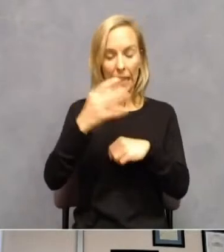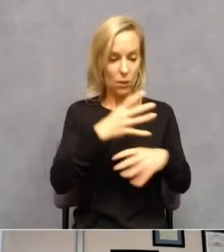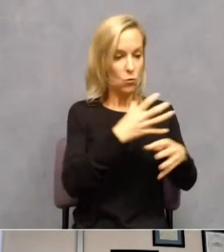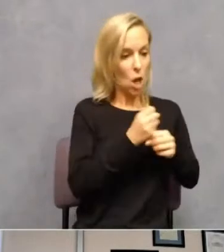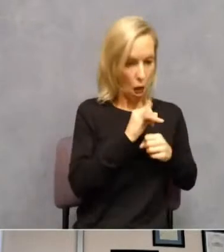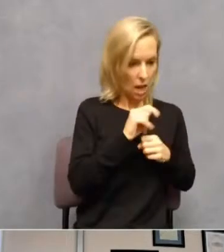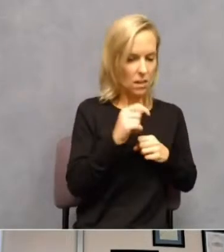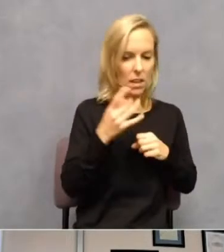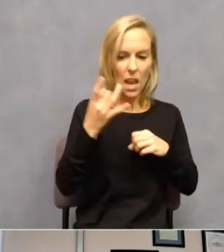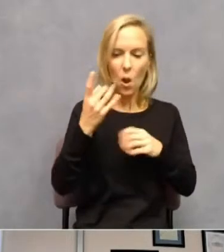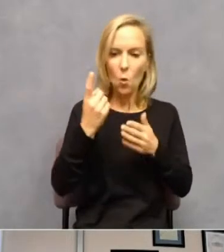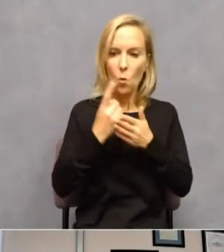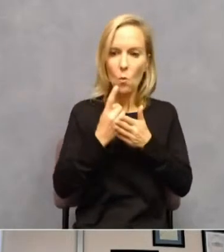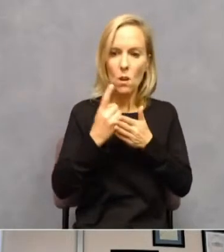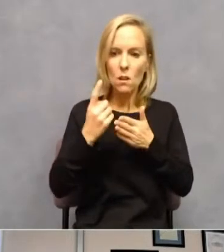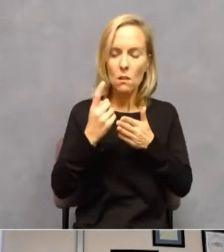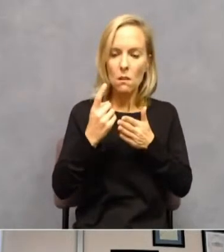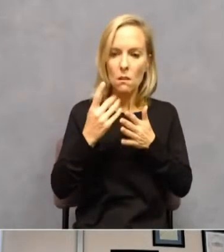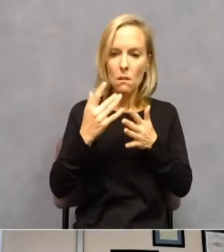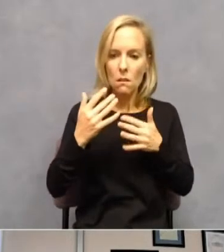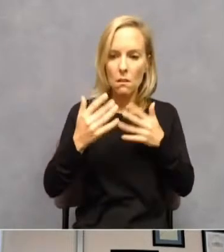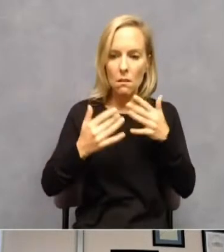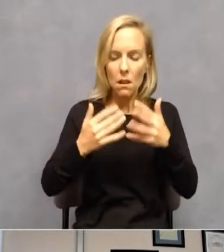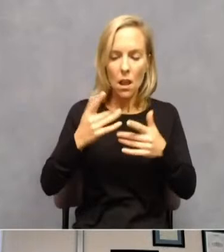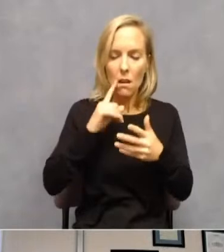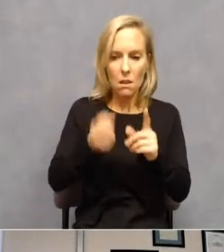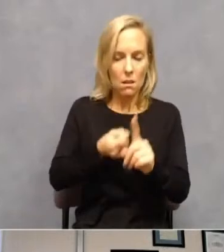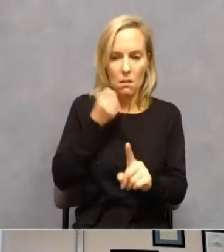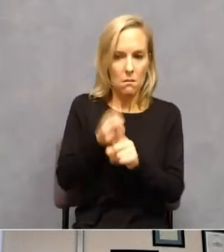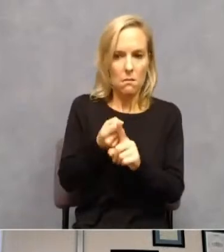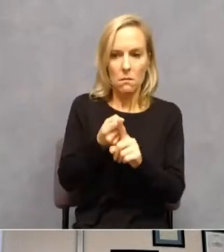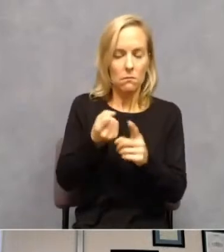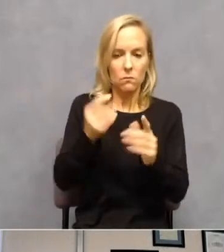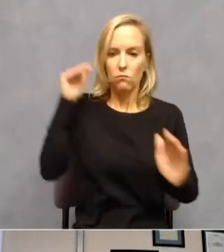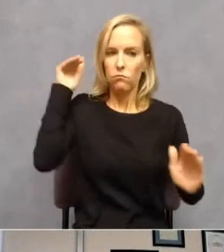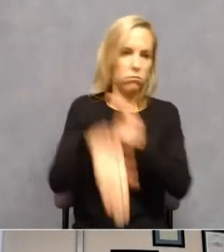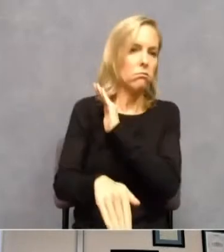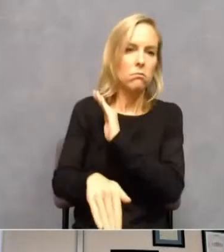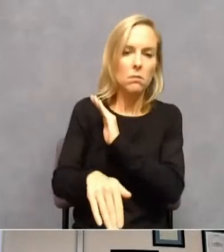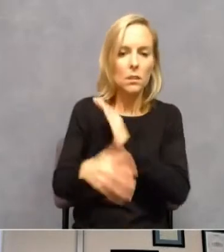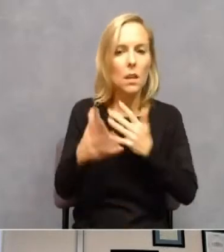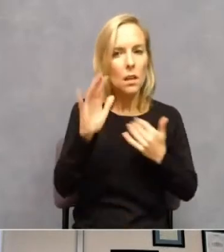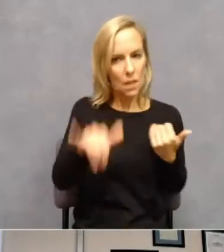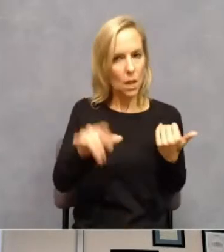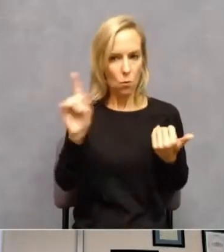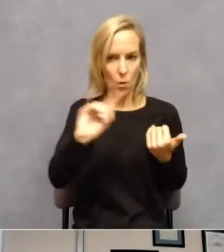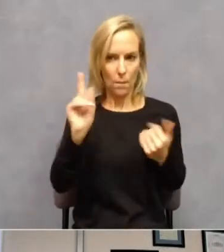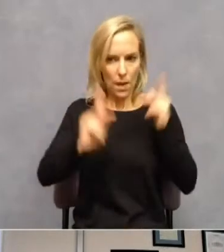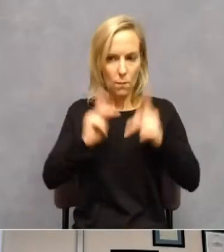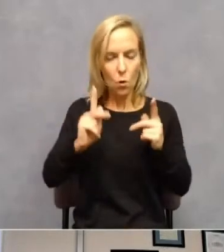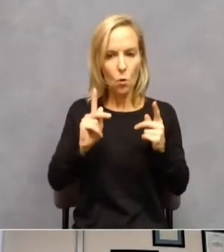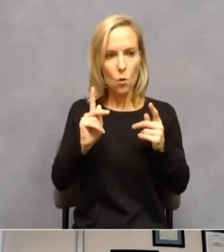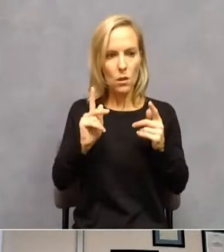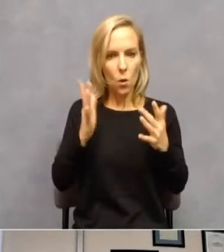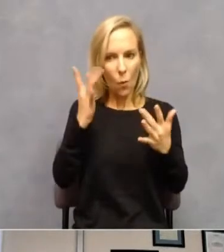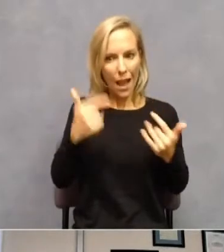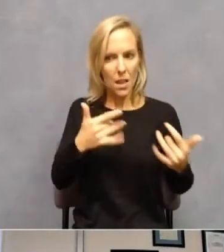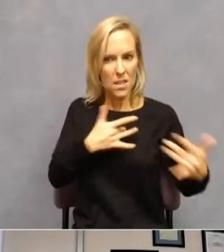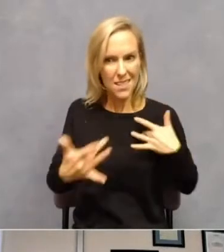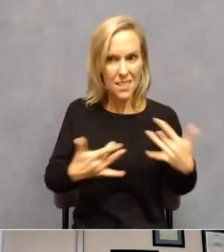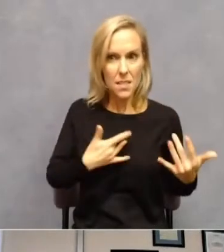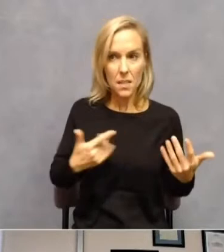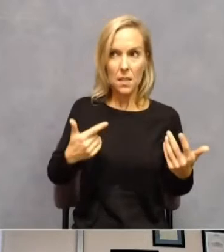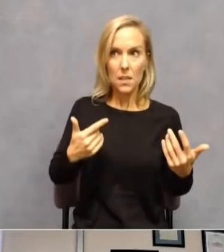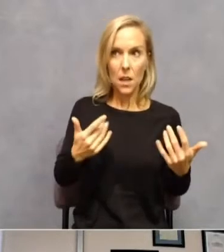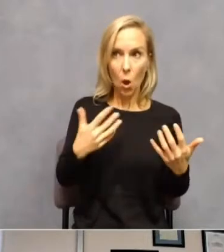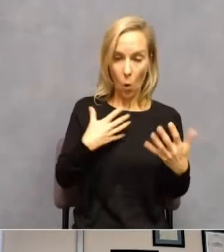suddenly and severely decline. And so that's where people worry about what happens later in the illness and